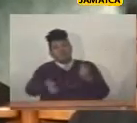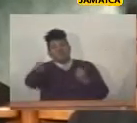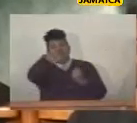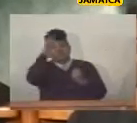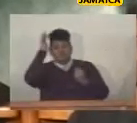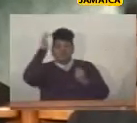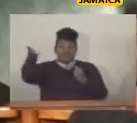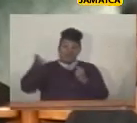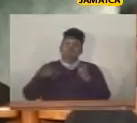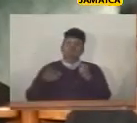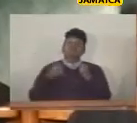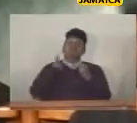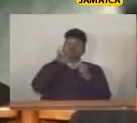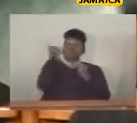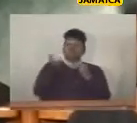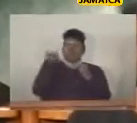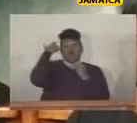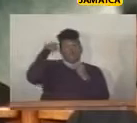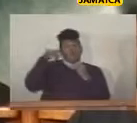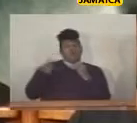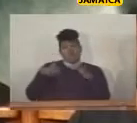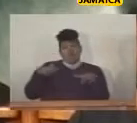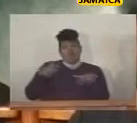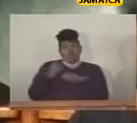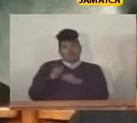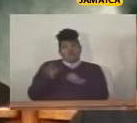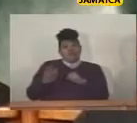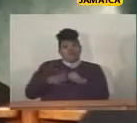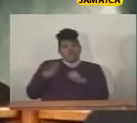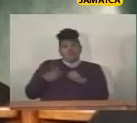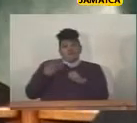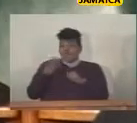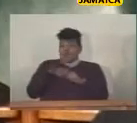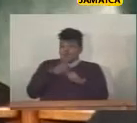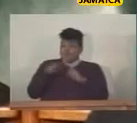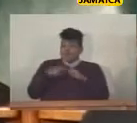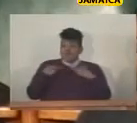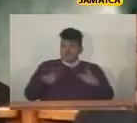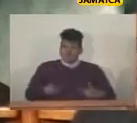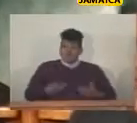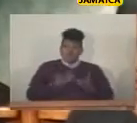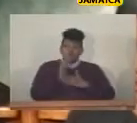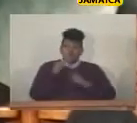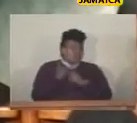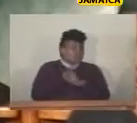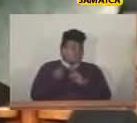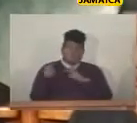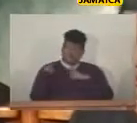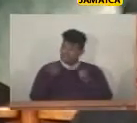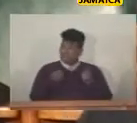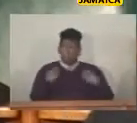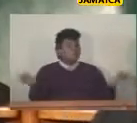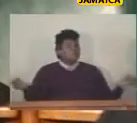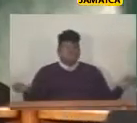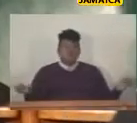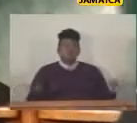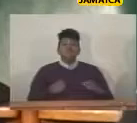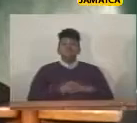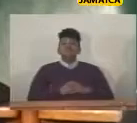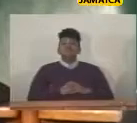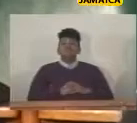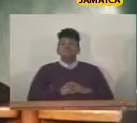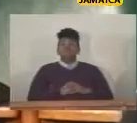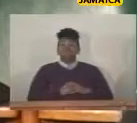my knowledge, Mr. President, we have not received any formal complaint of human rights abuses to date. And this